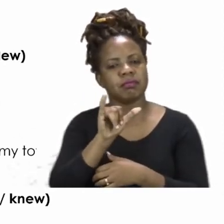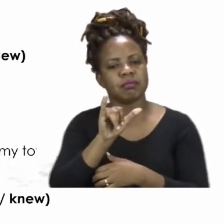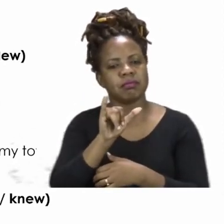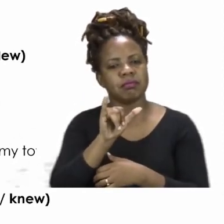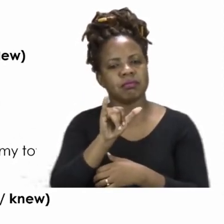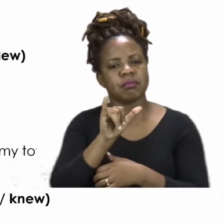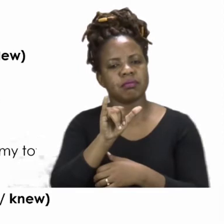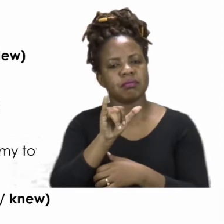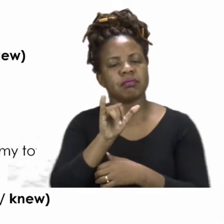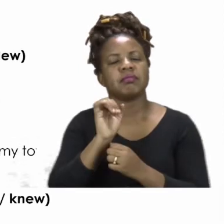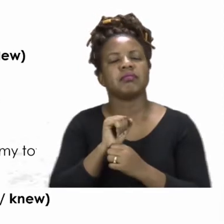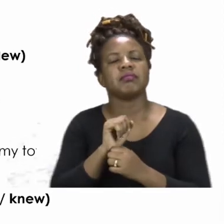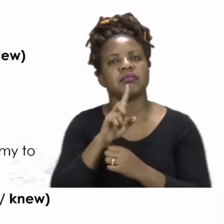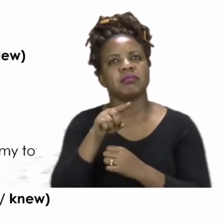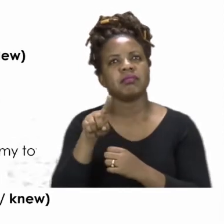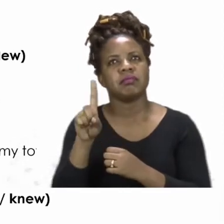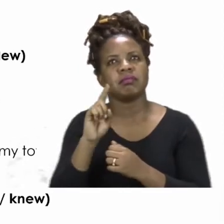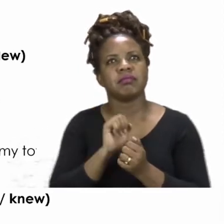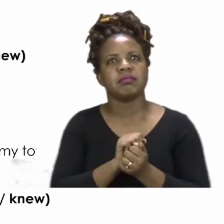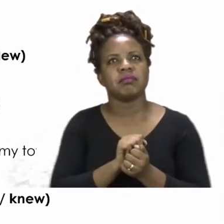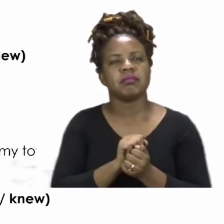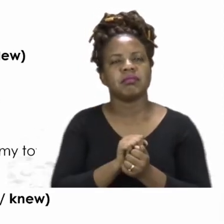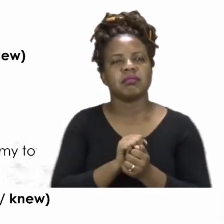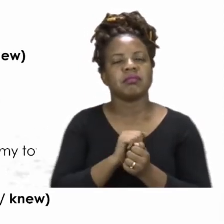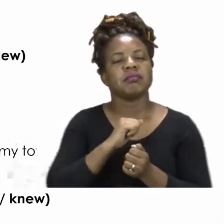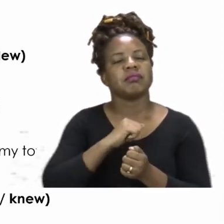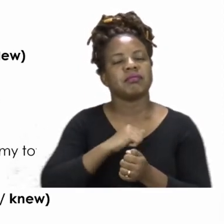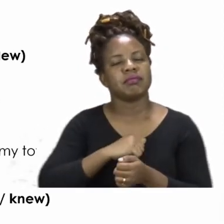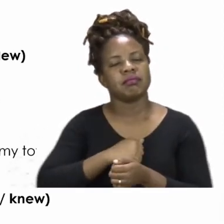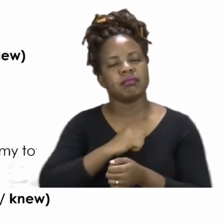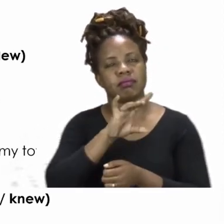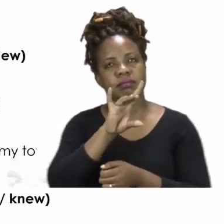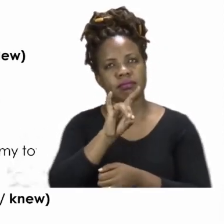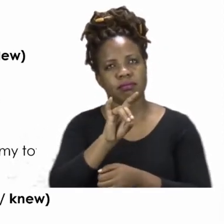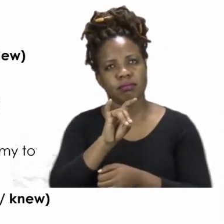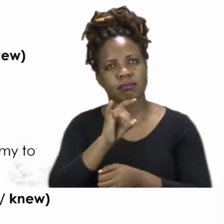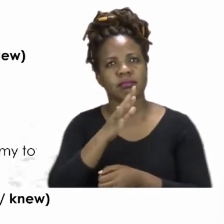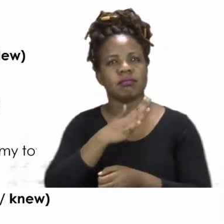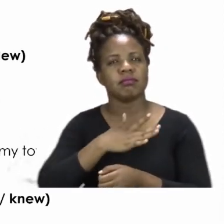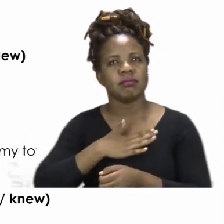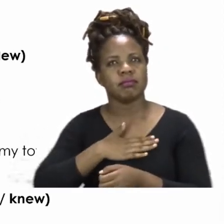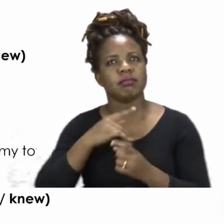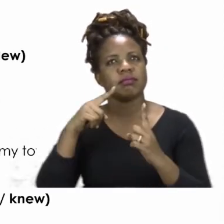My puppy likes to dash my toys.